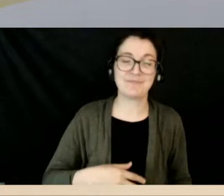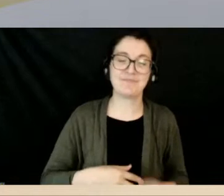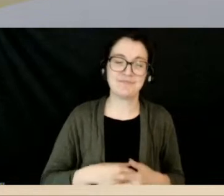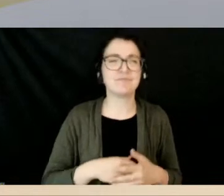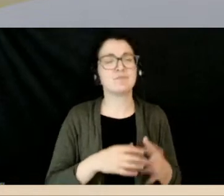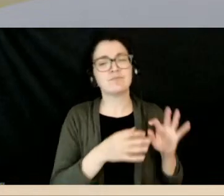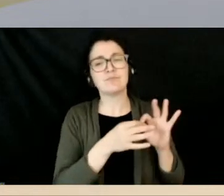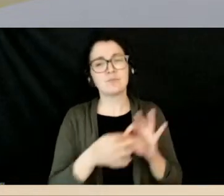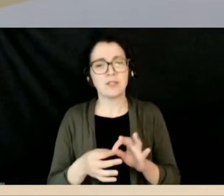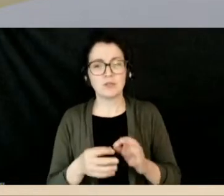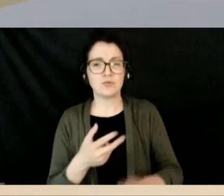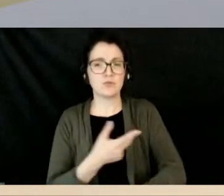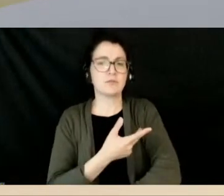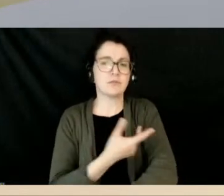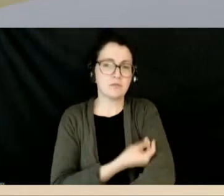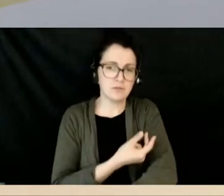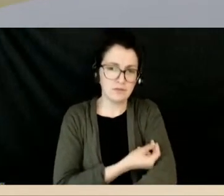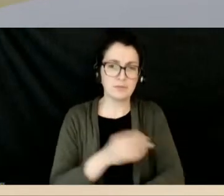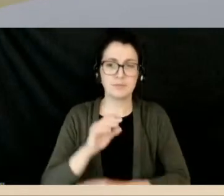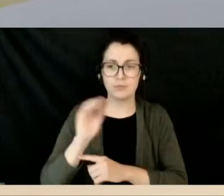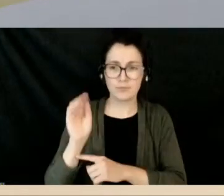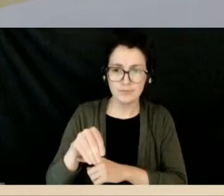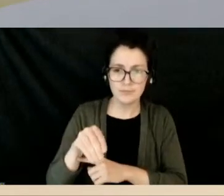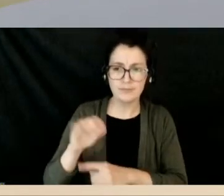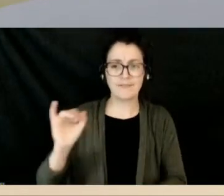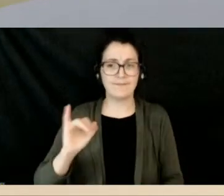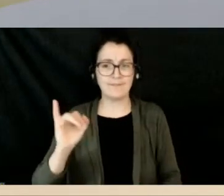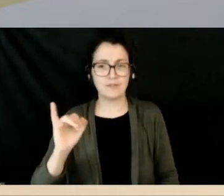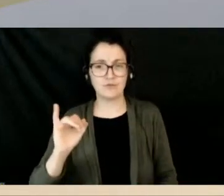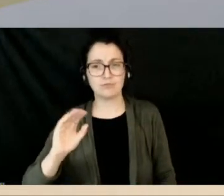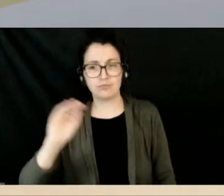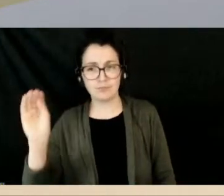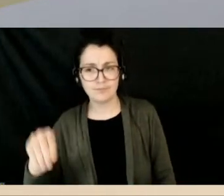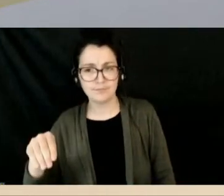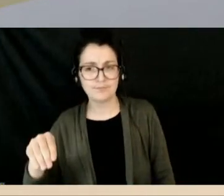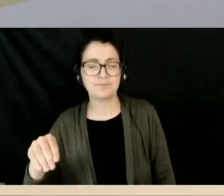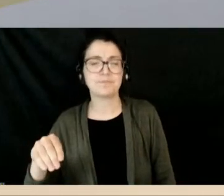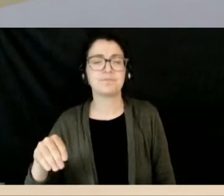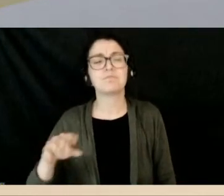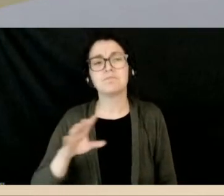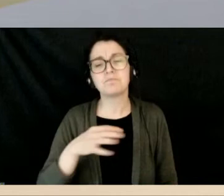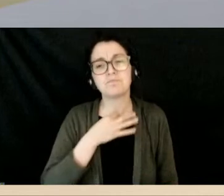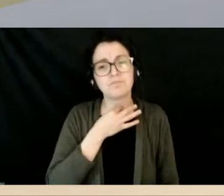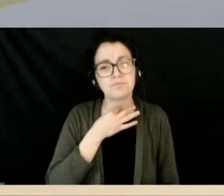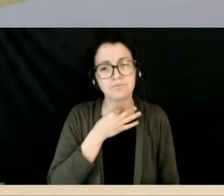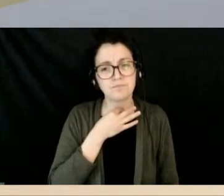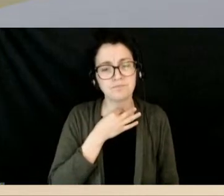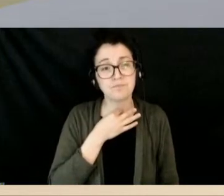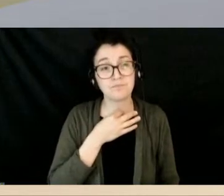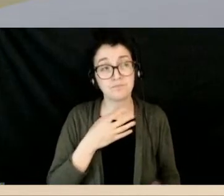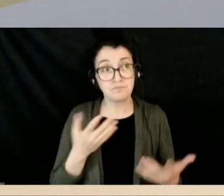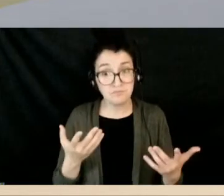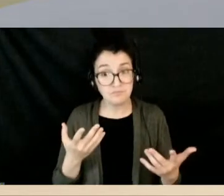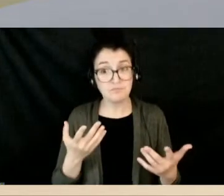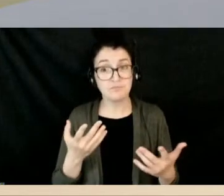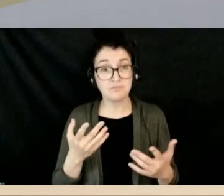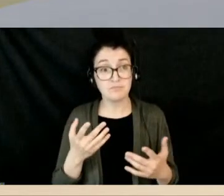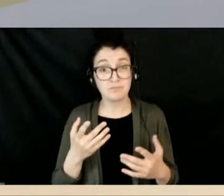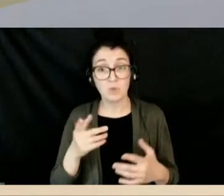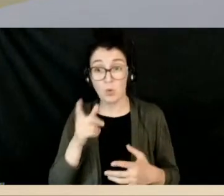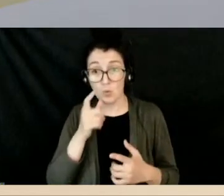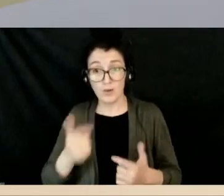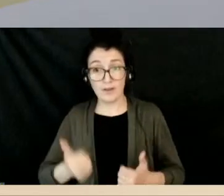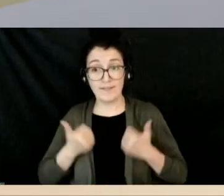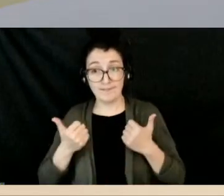rates and contingent on that. So can you give any update on when Islanders will be able to book their second shots? Right now,